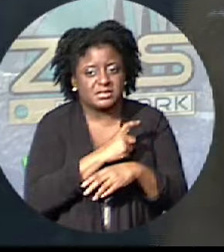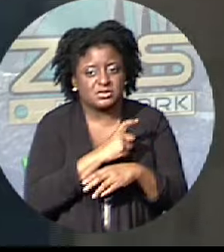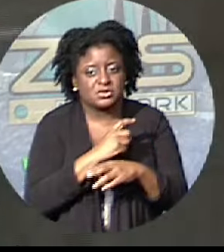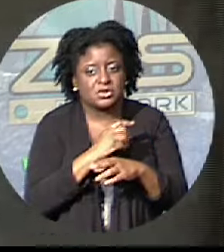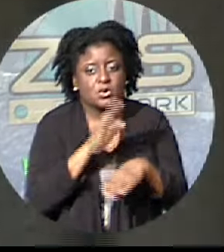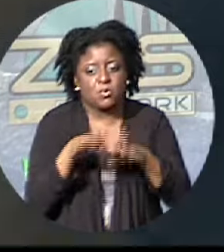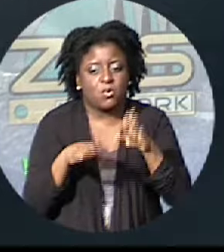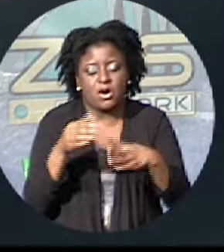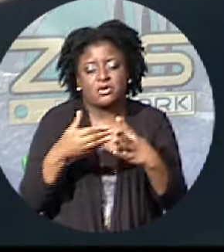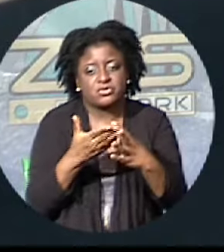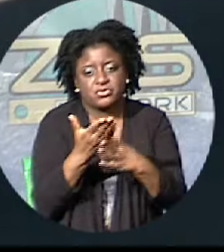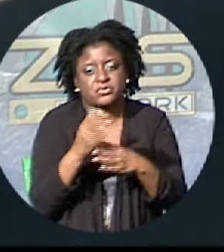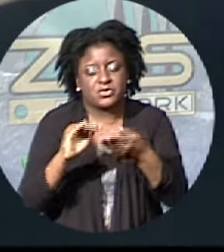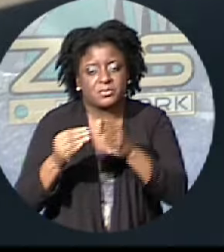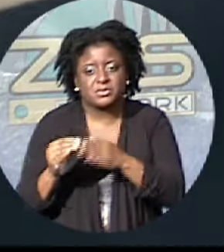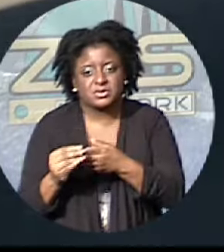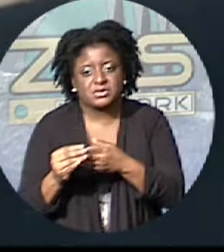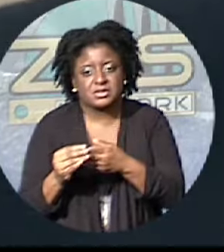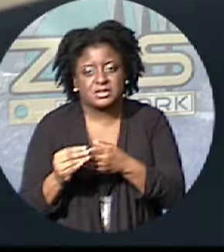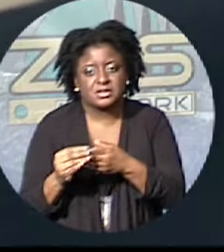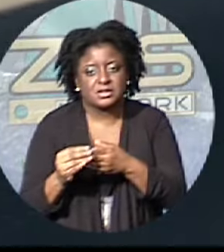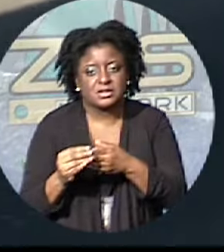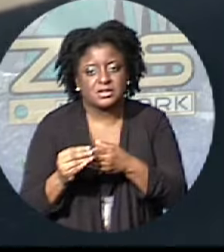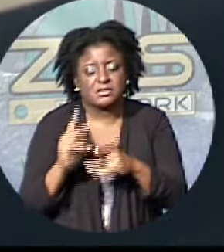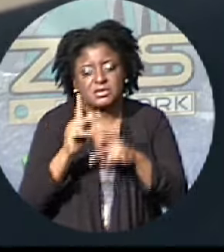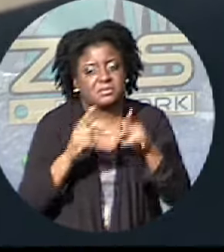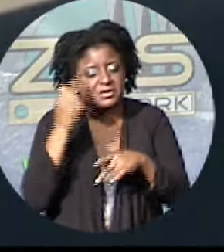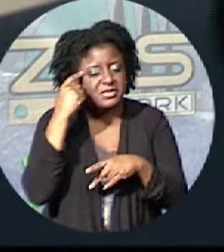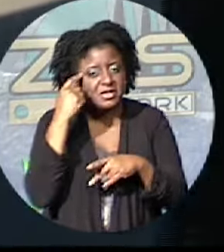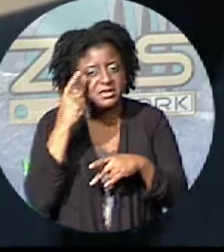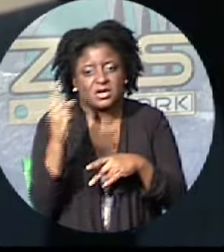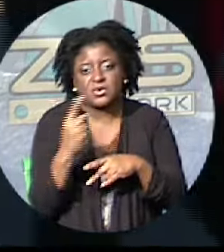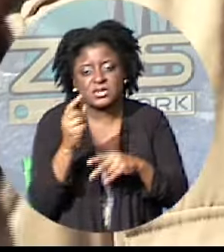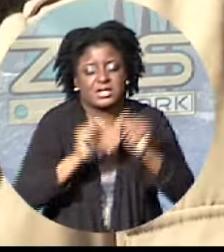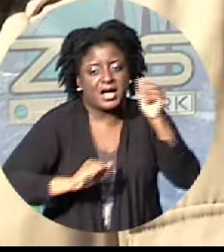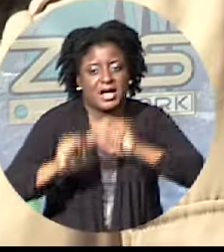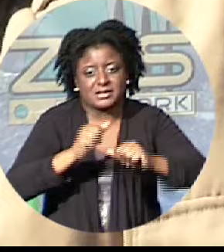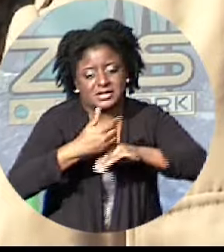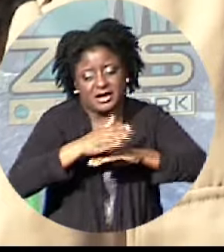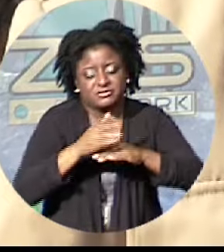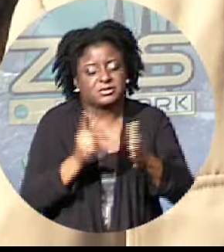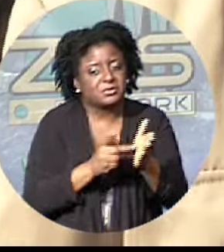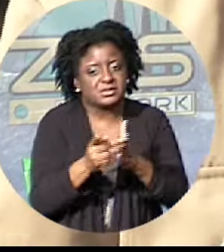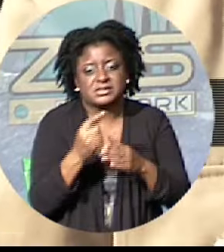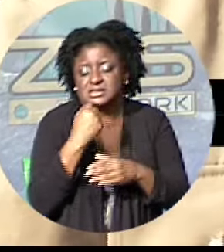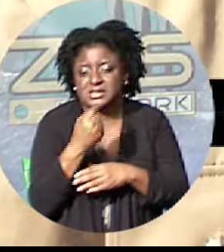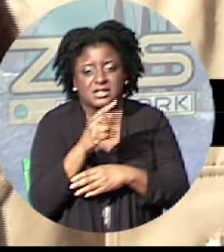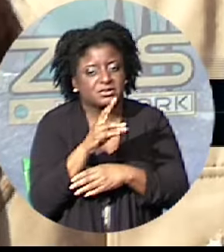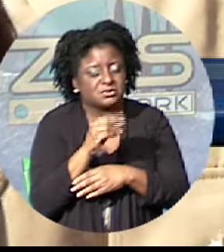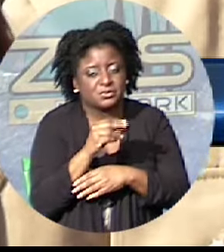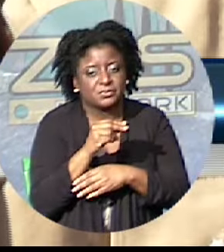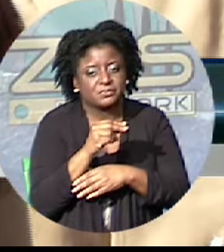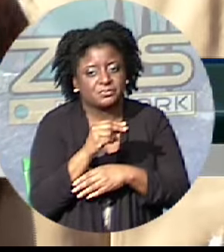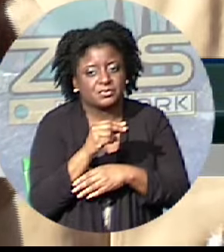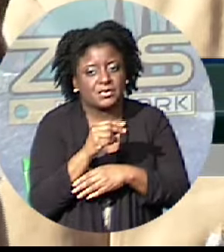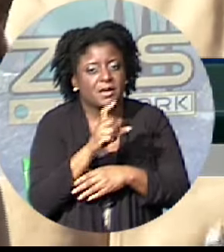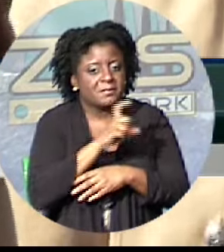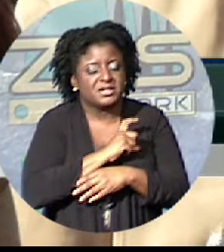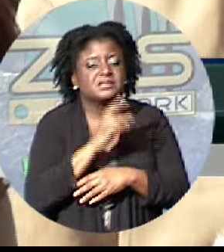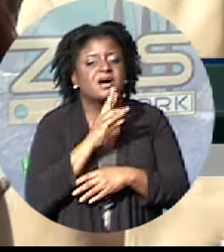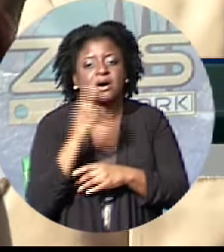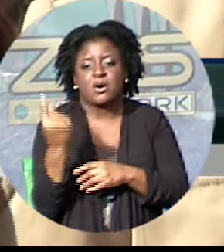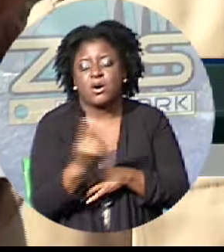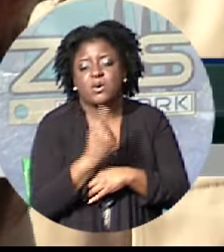the recent murders, he says that's not the case. Well, listen, I can tell you that the police are always